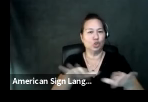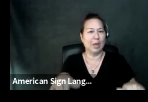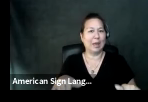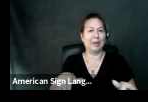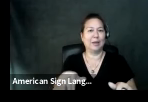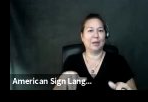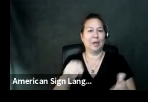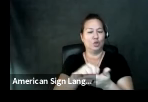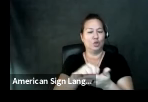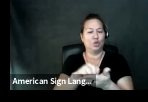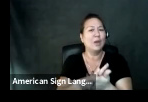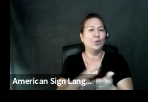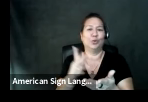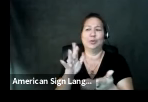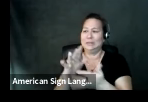hearing.